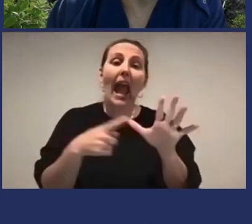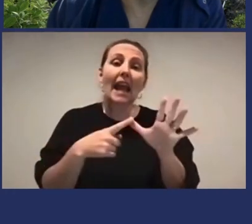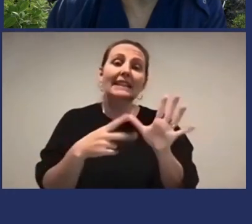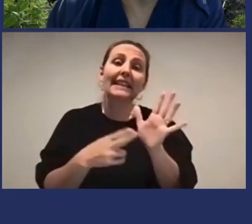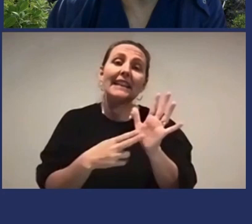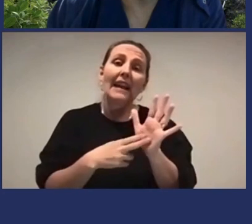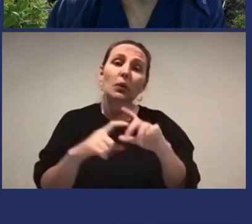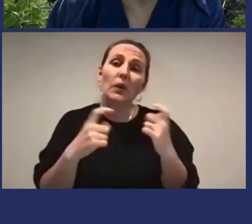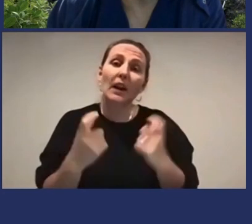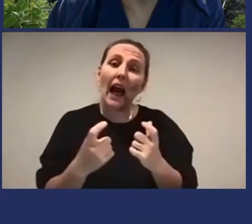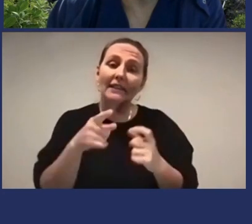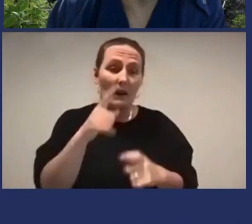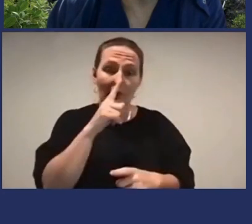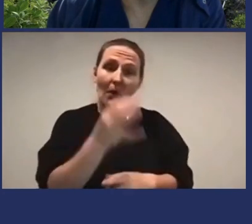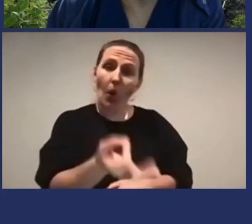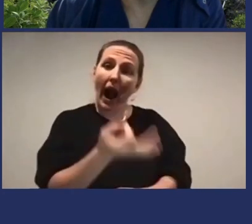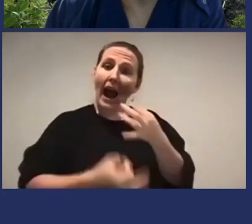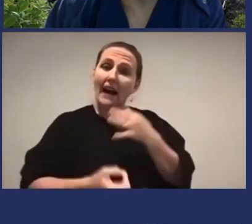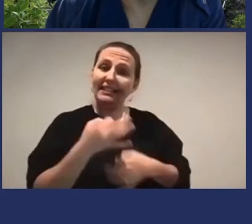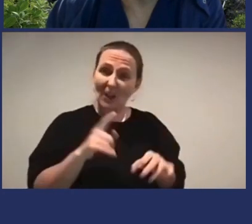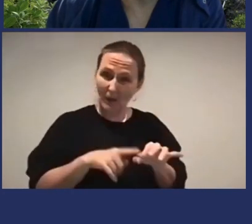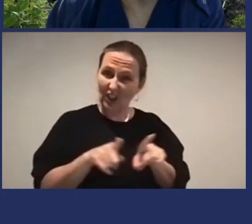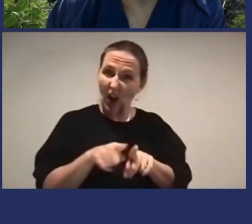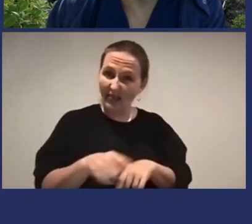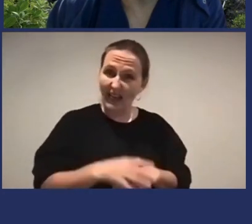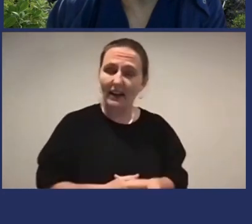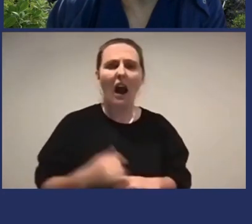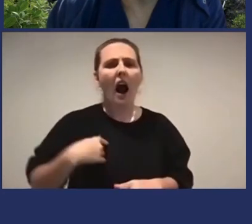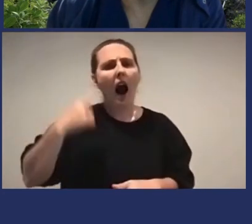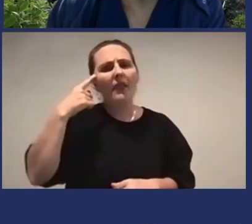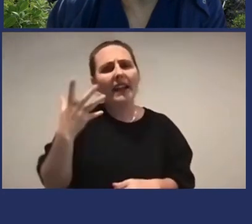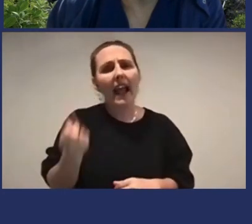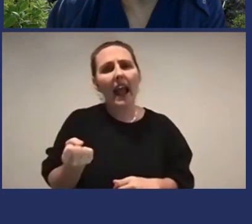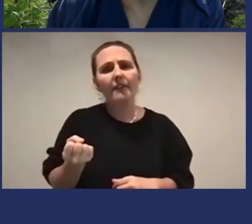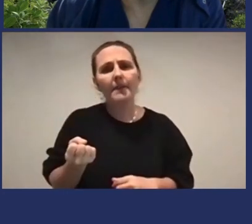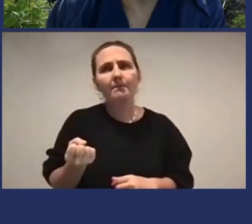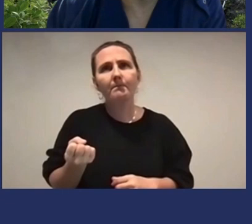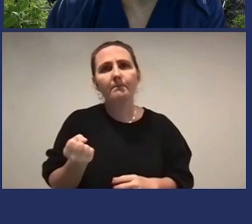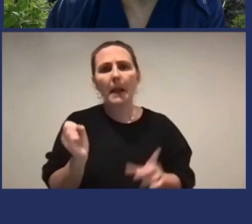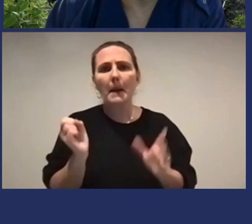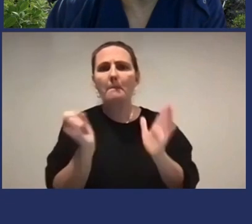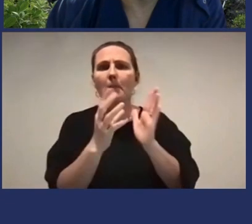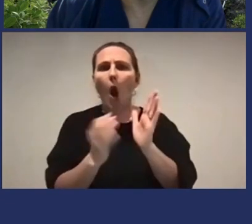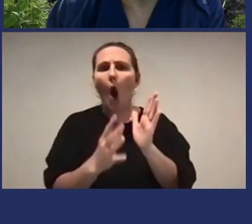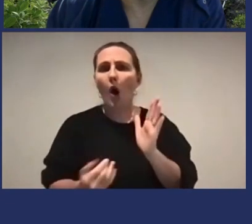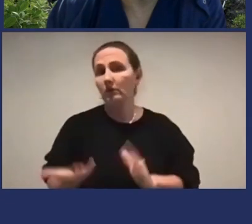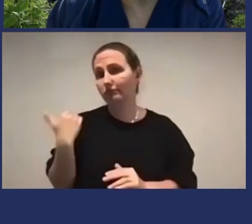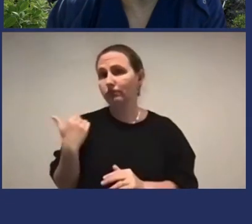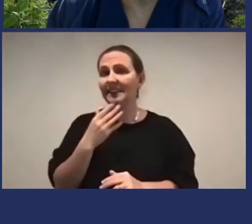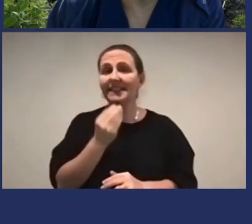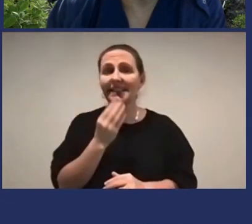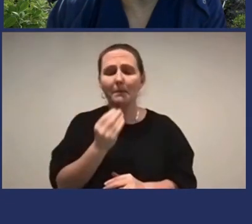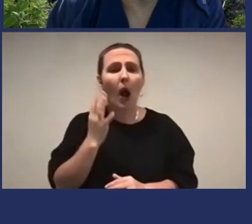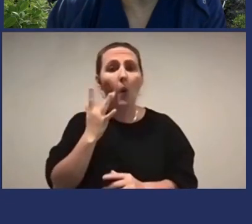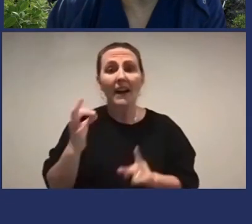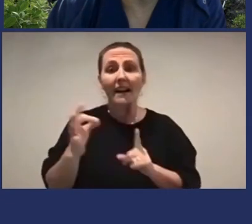there was a blog back in December, initially when the Pfizer vaccine first came out, that there was something about the